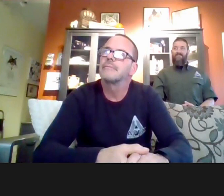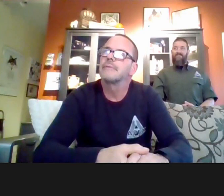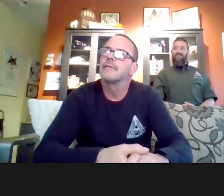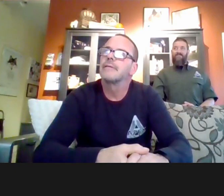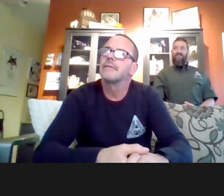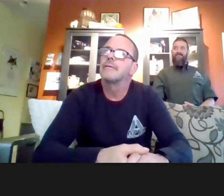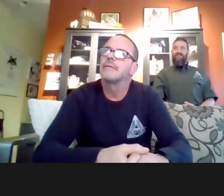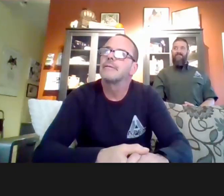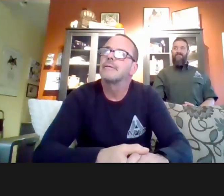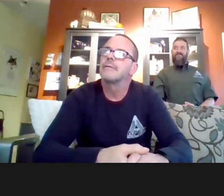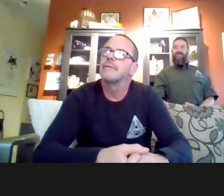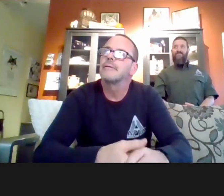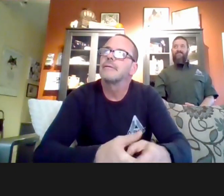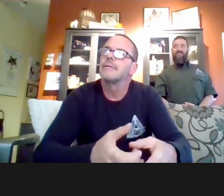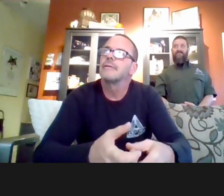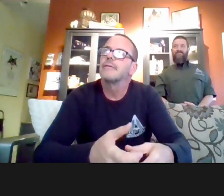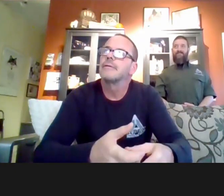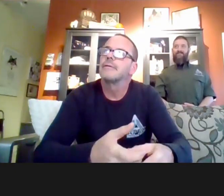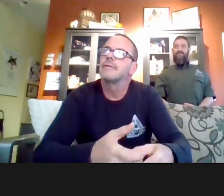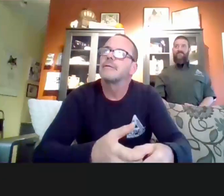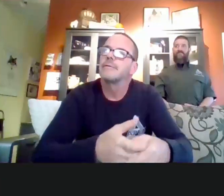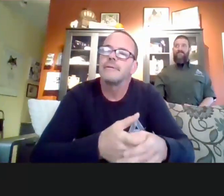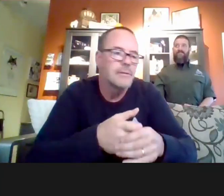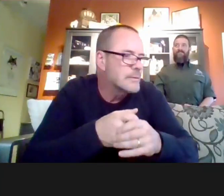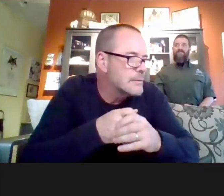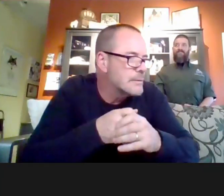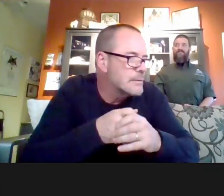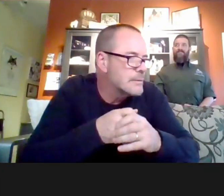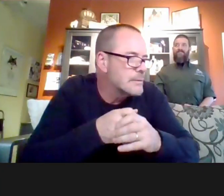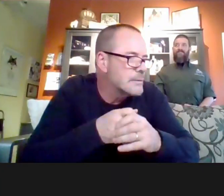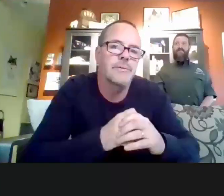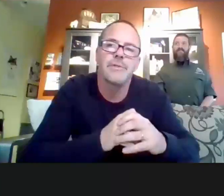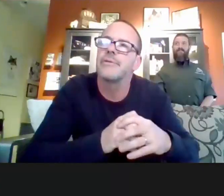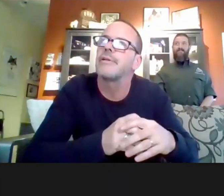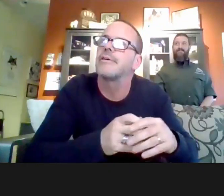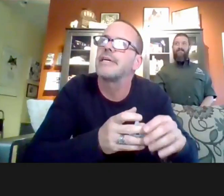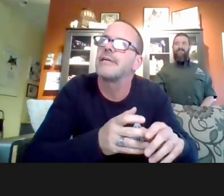We don't normally do this, but we're just doing it today for ease so that we can be quick.